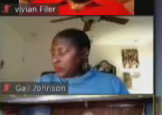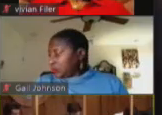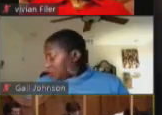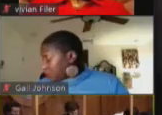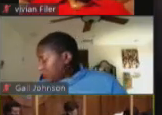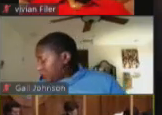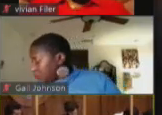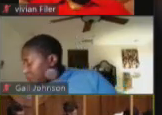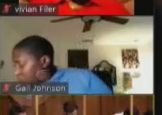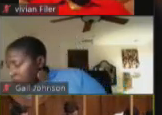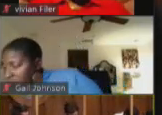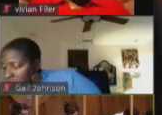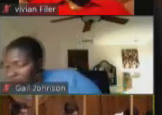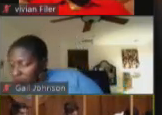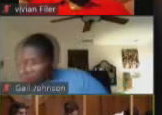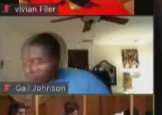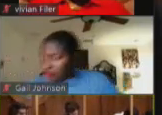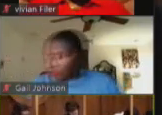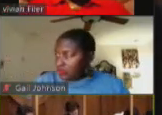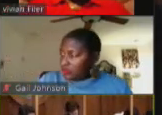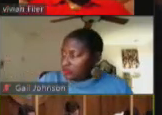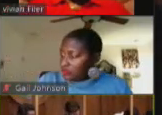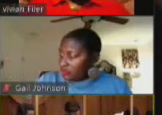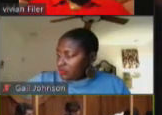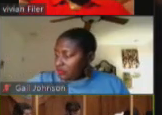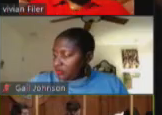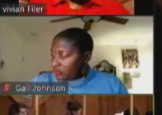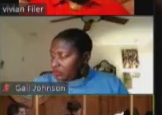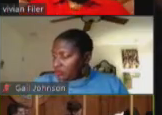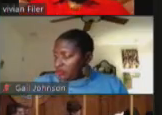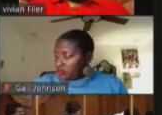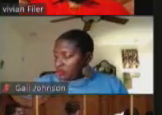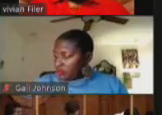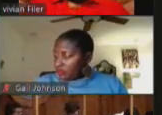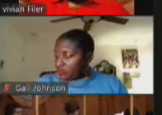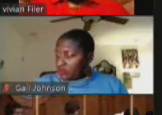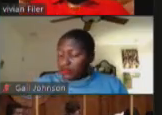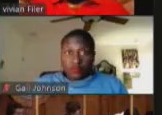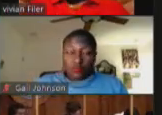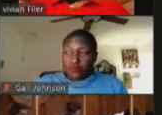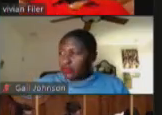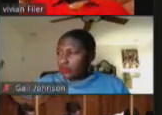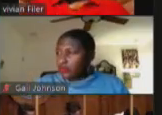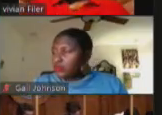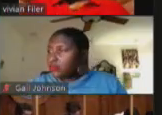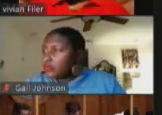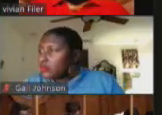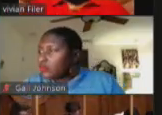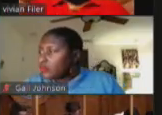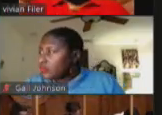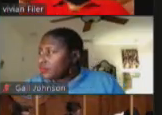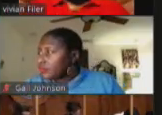All right, Madam Clerk, our next item. Our first item this evening is proclamation